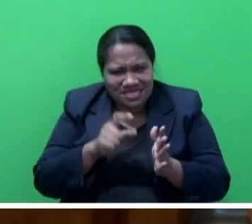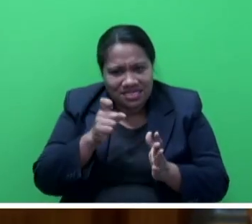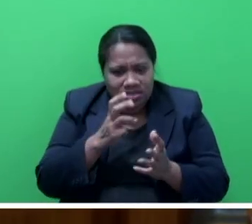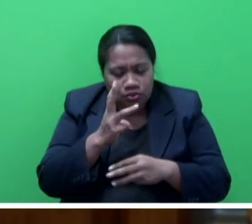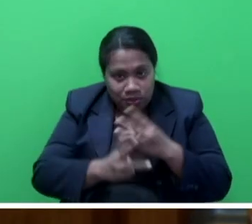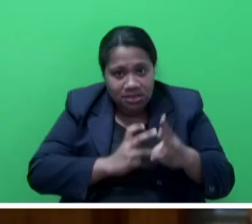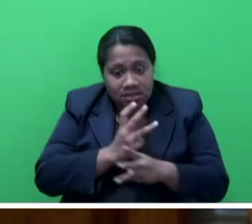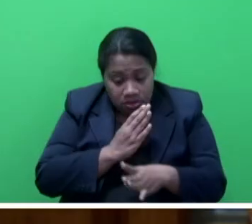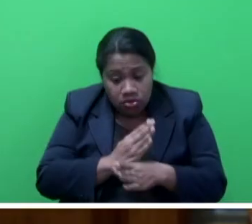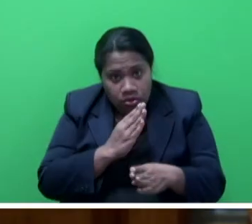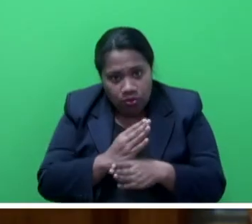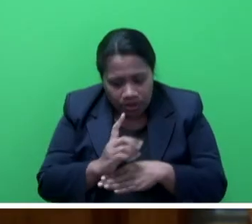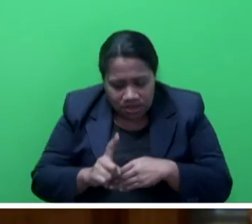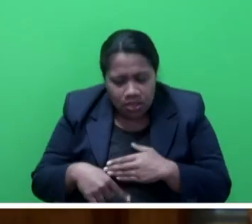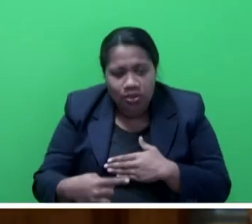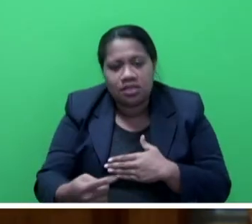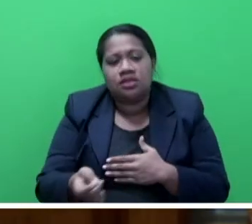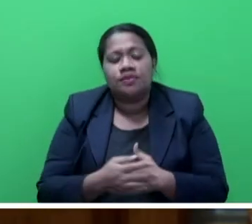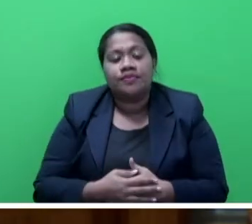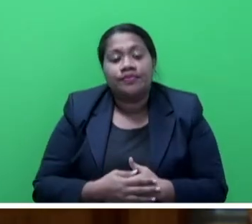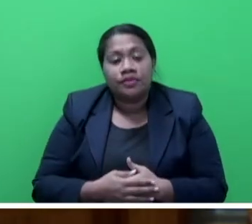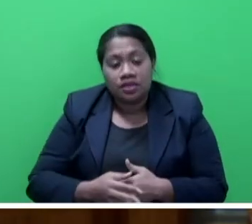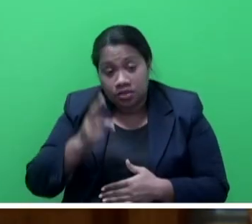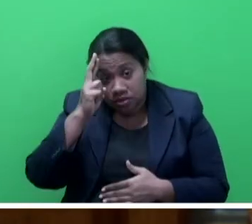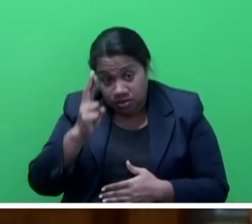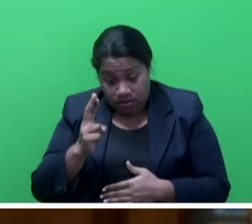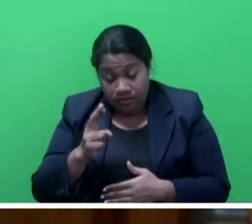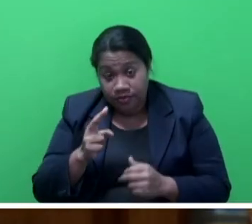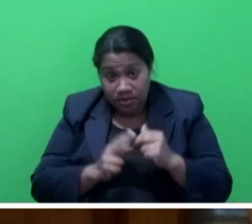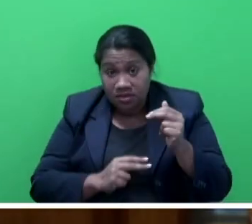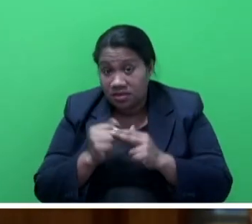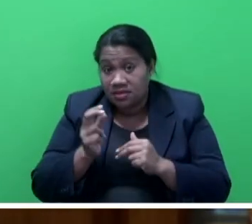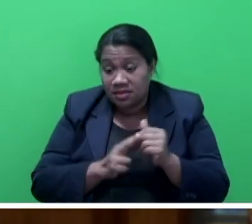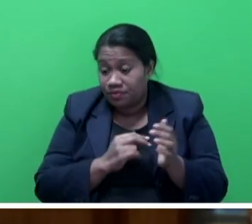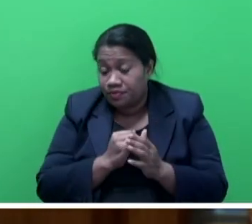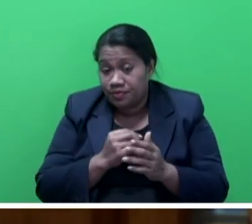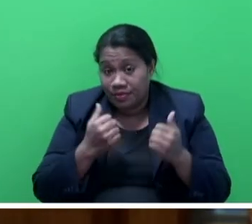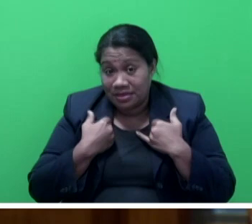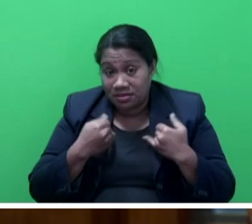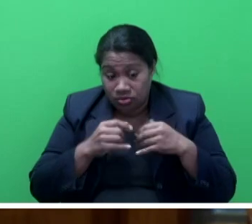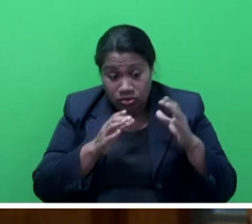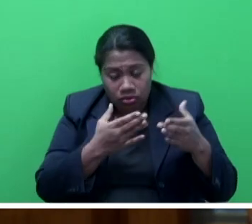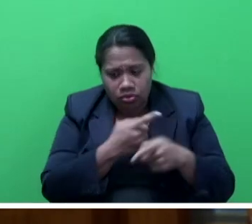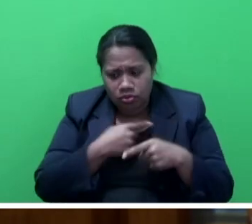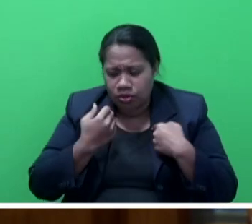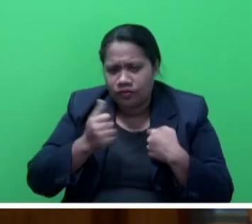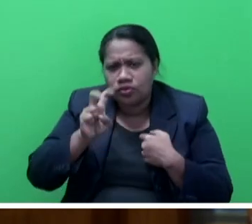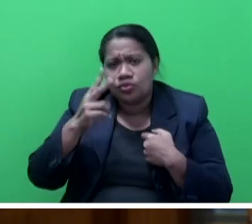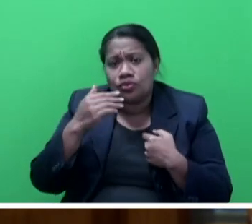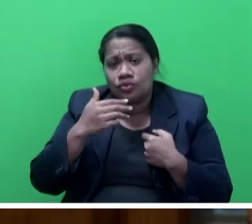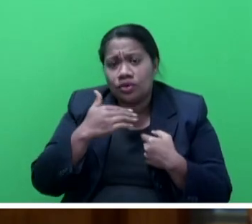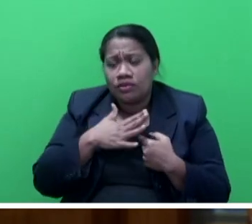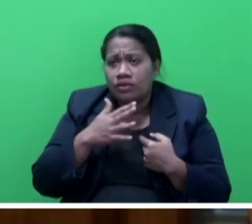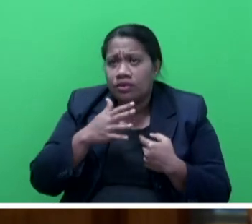still ongoing. Mr. Speaker, according to the Construction Implementation Unit, we have utilized $230 million